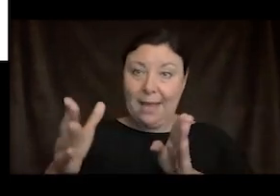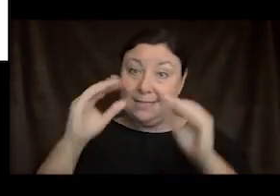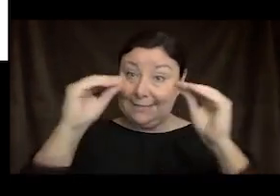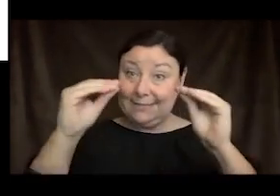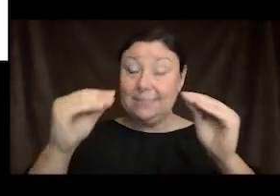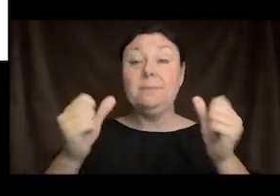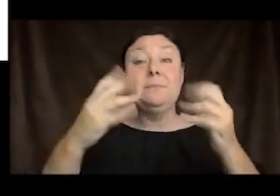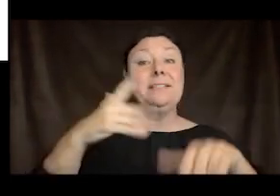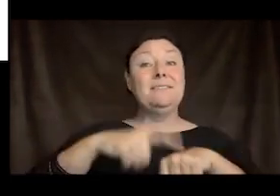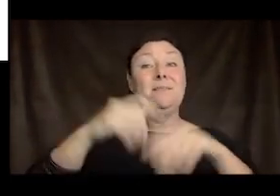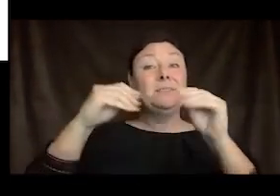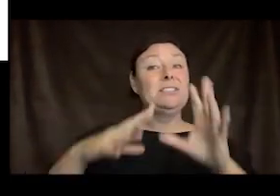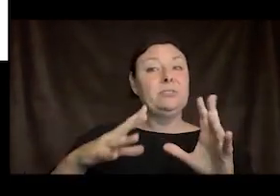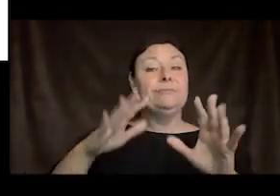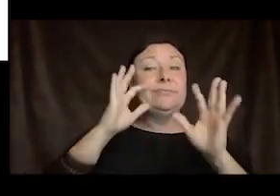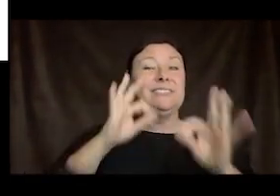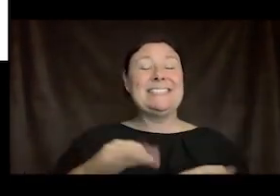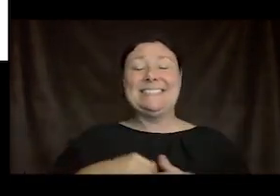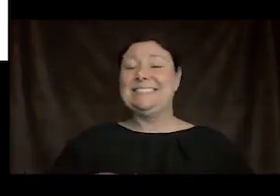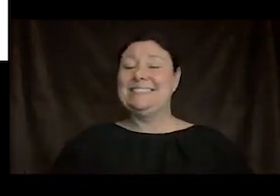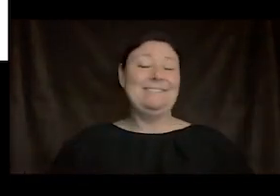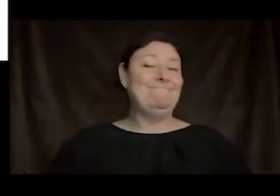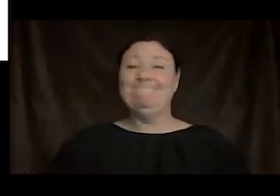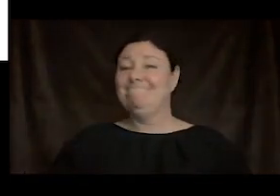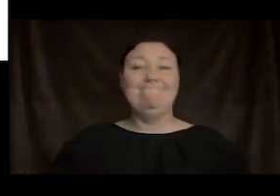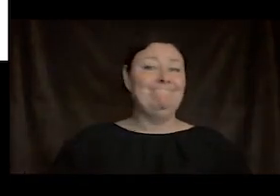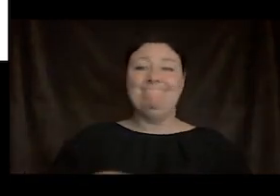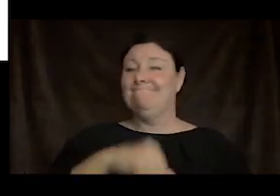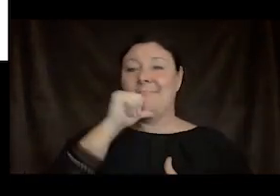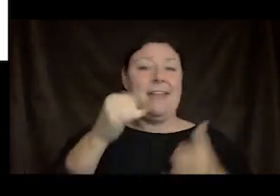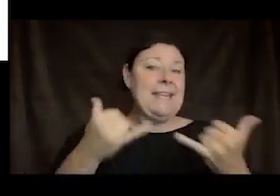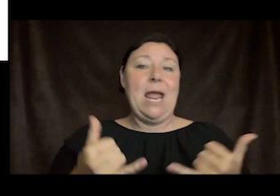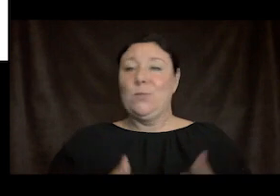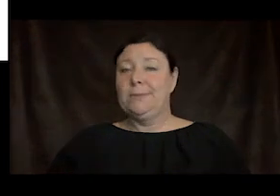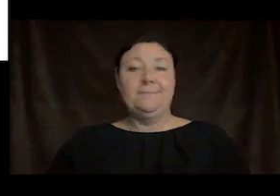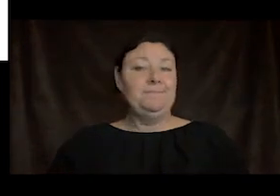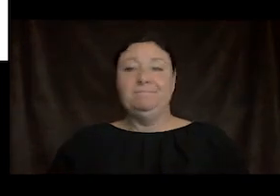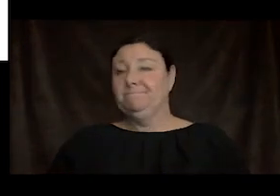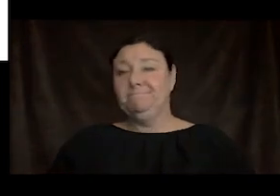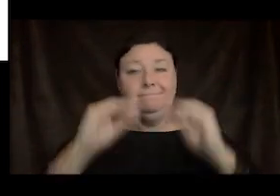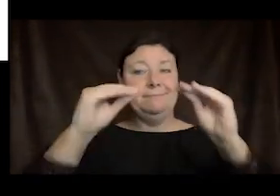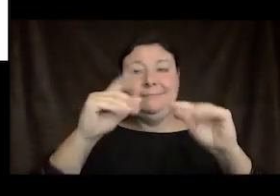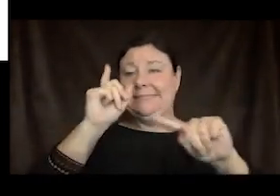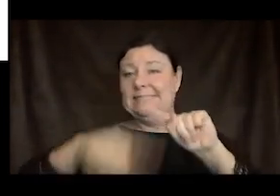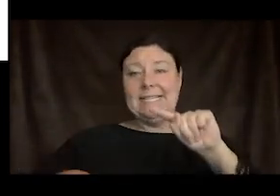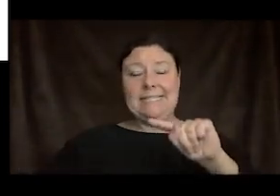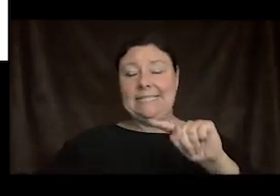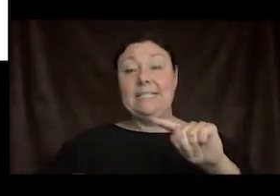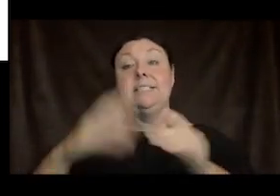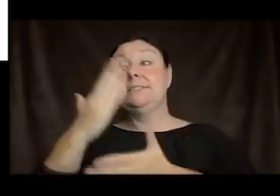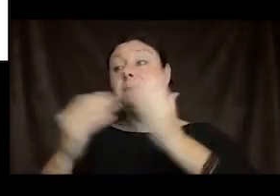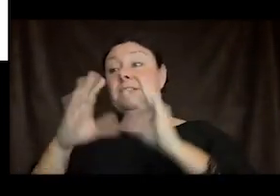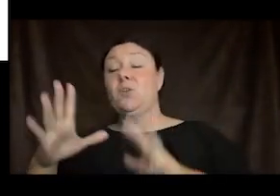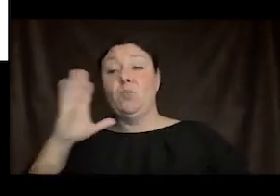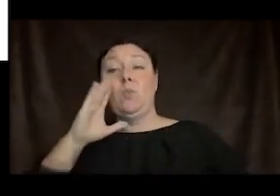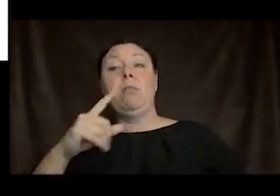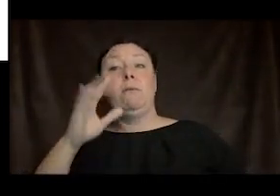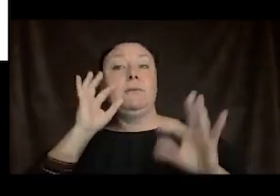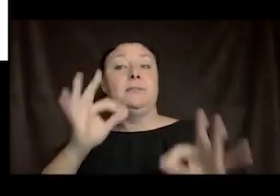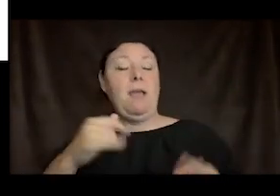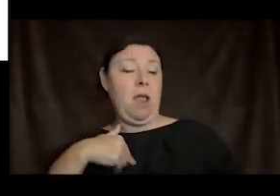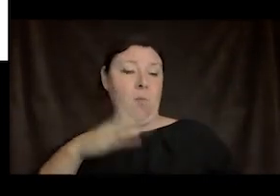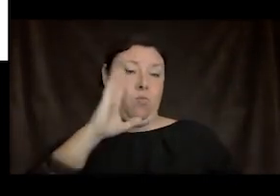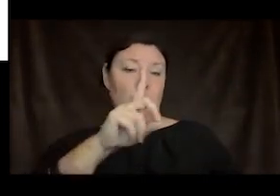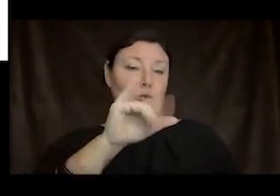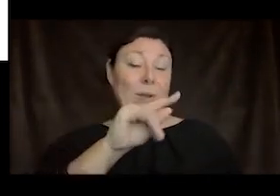Often teachers have to decide, no, can't do that here. But then there are some teachers that decide, I am going to do this here